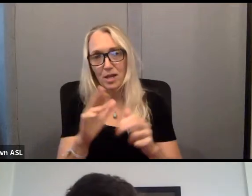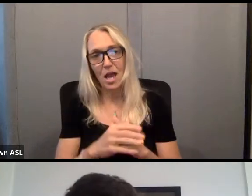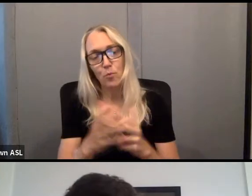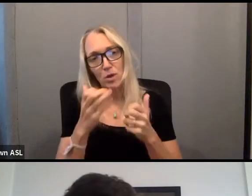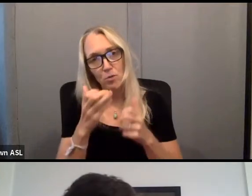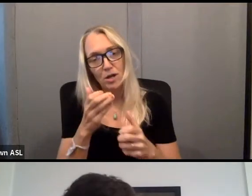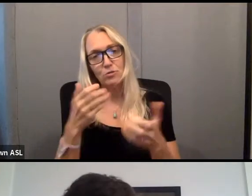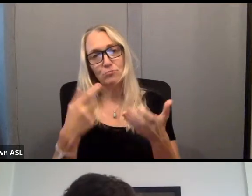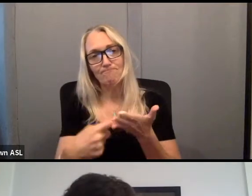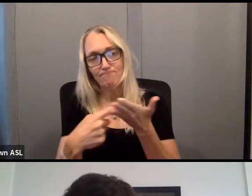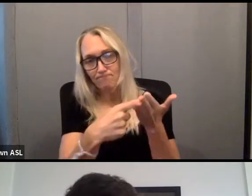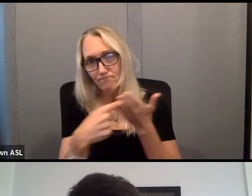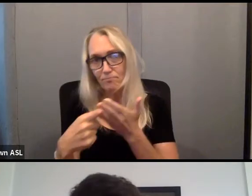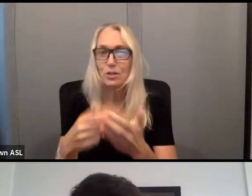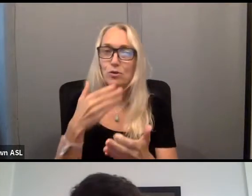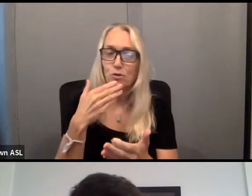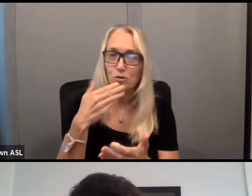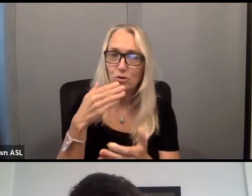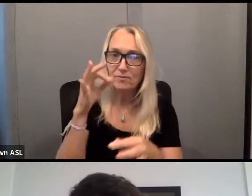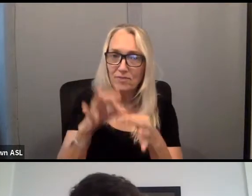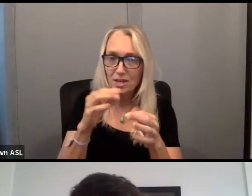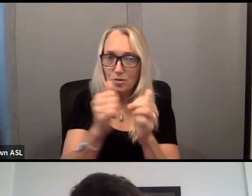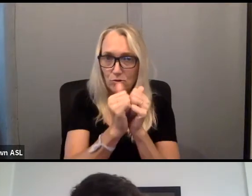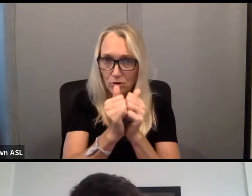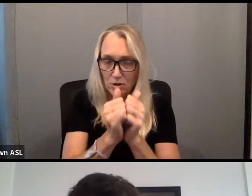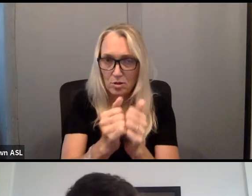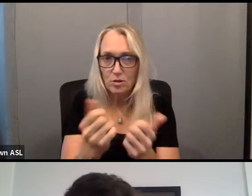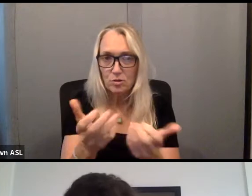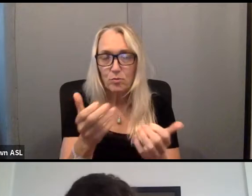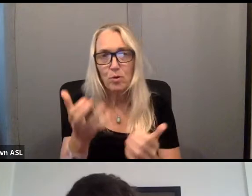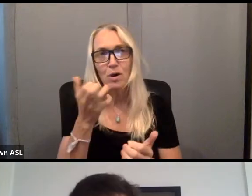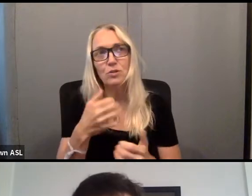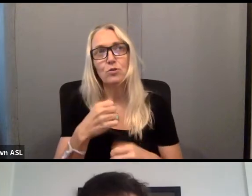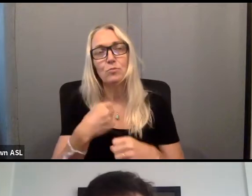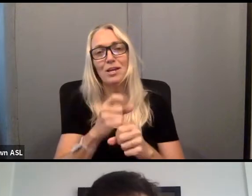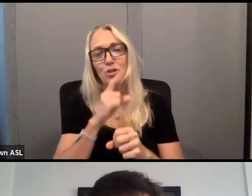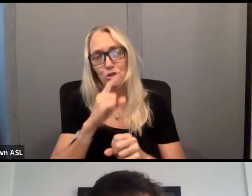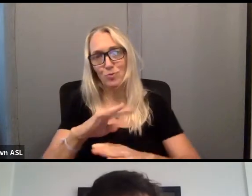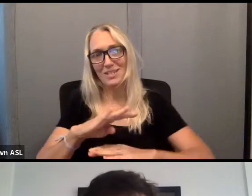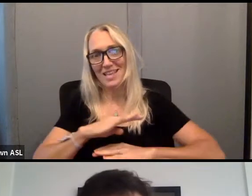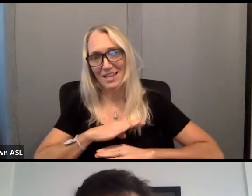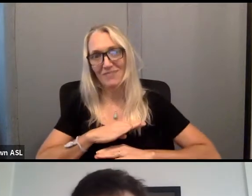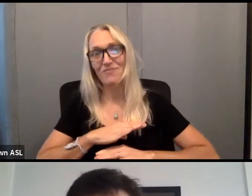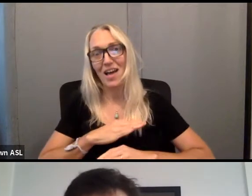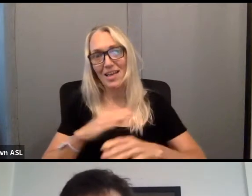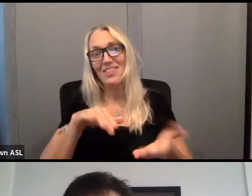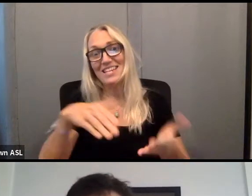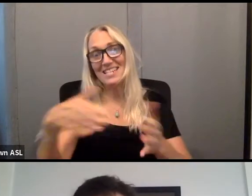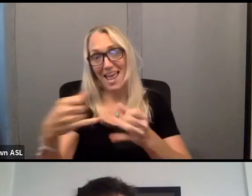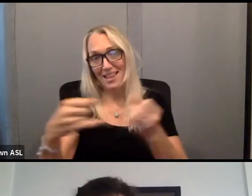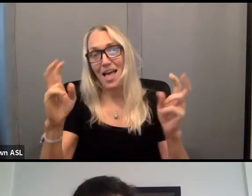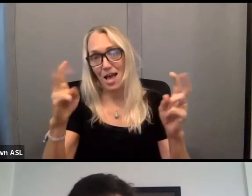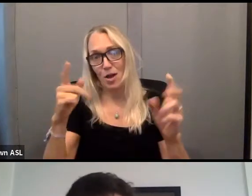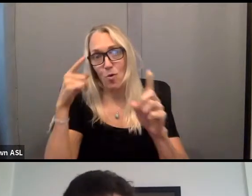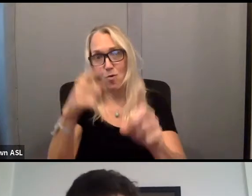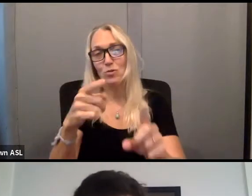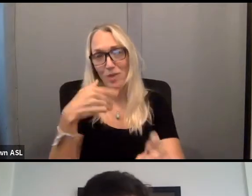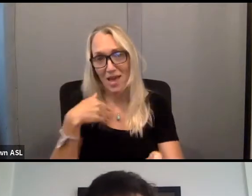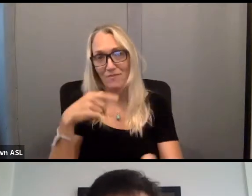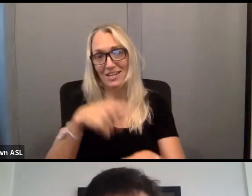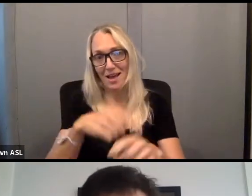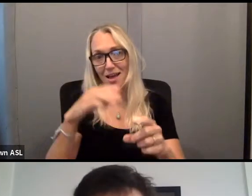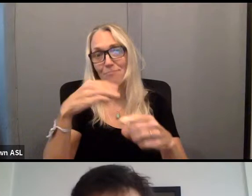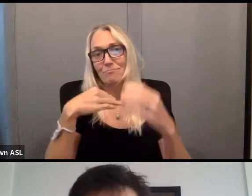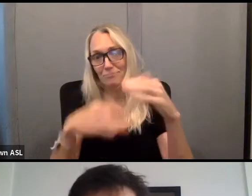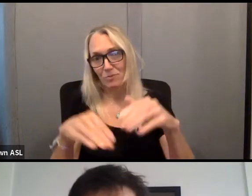good faith. And to meet the deadline outlined by law and produce the best possible maps.